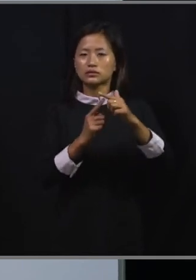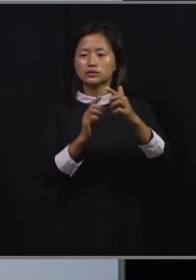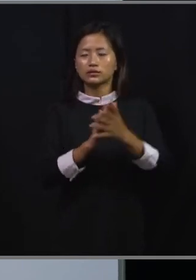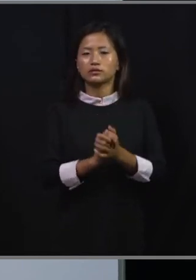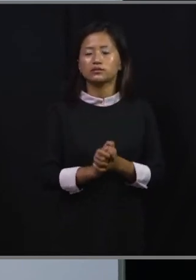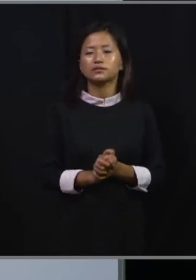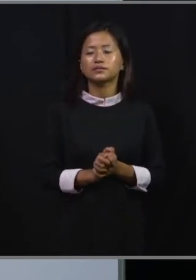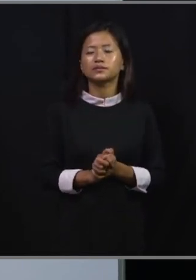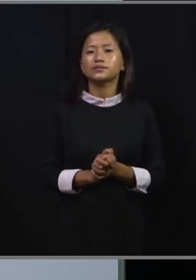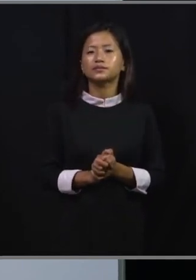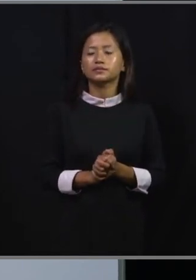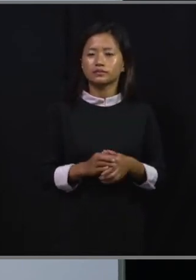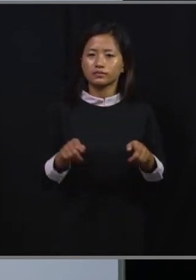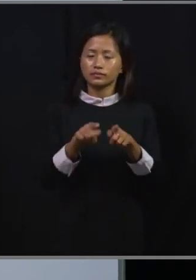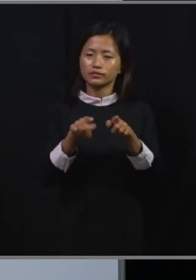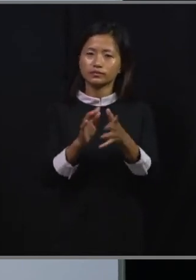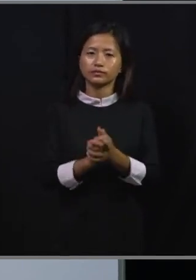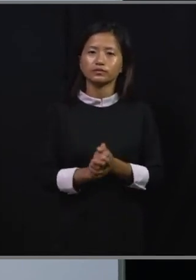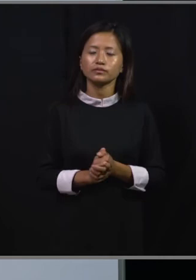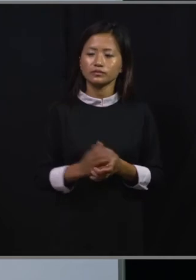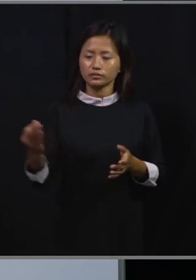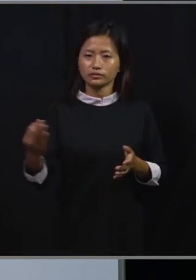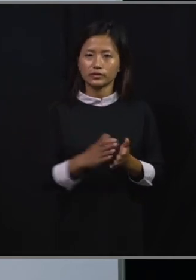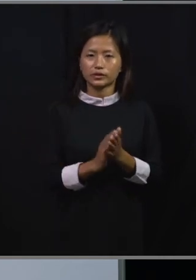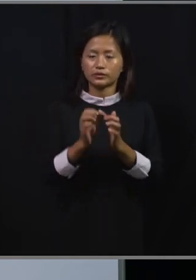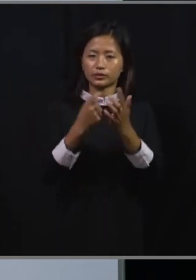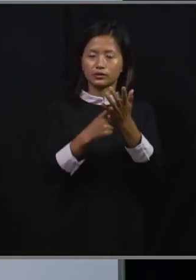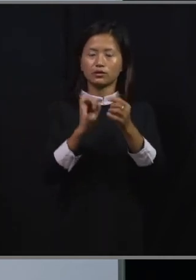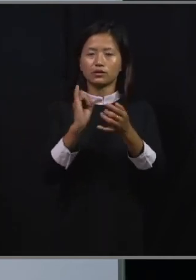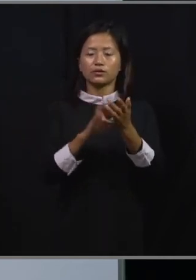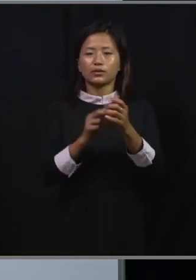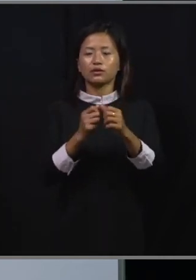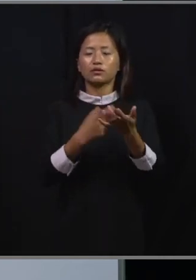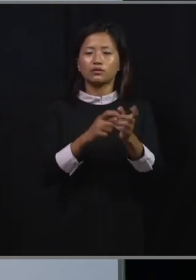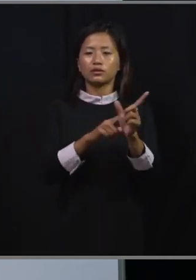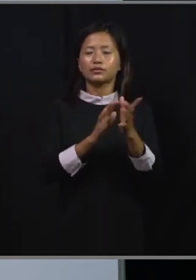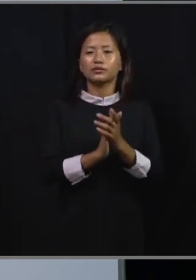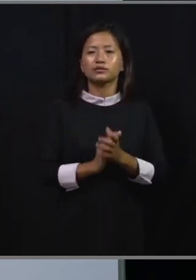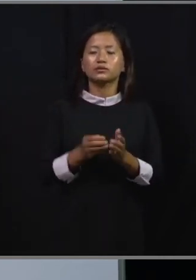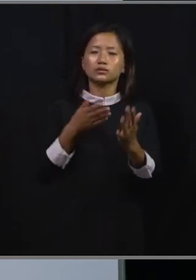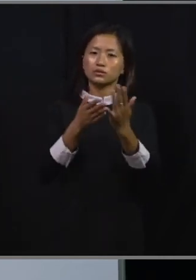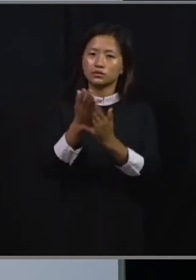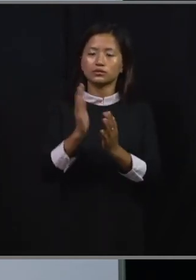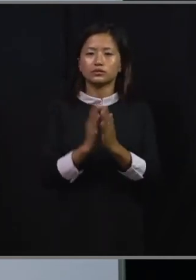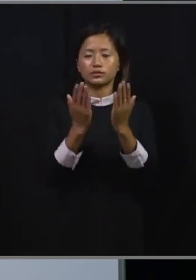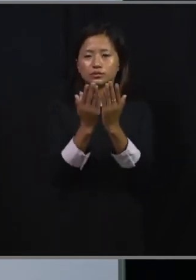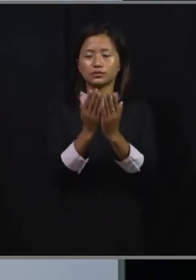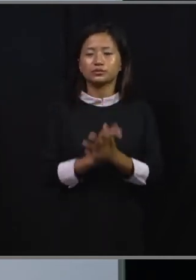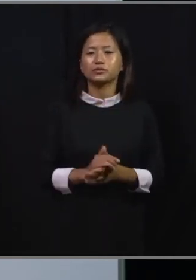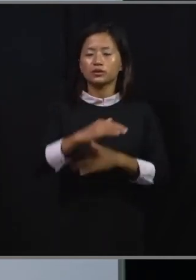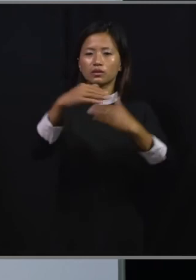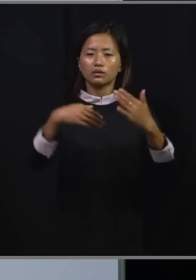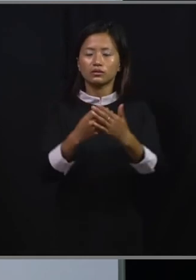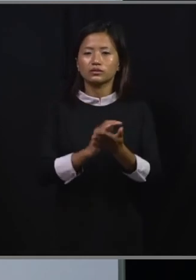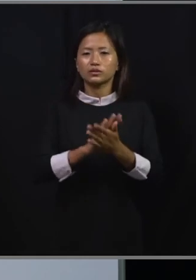these spheres, I will get what? New primary wavefront. So, what you have to remember when you go through the book, so the whole